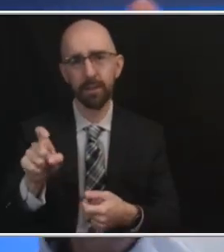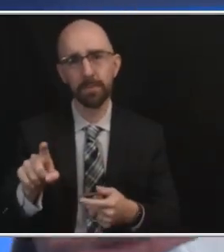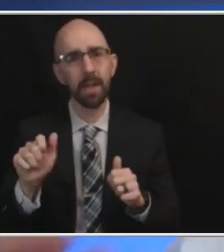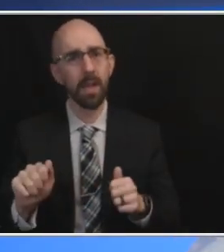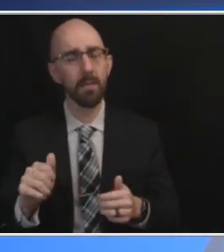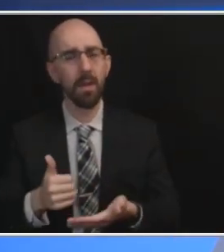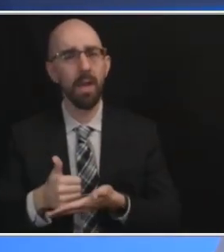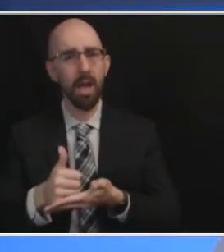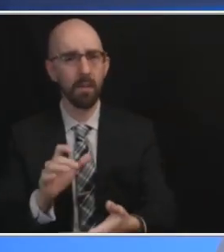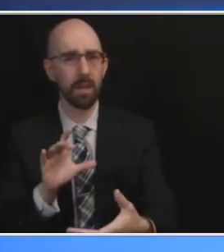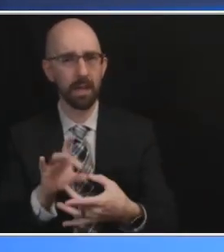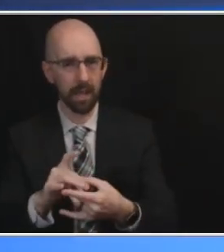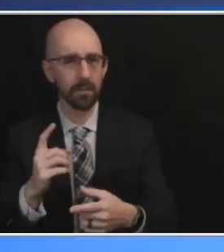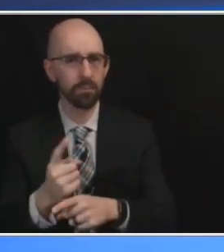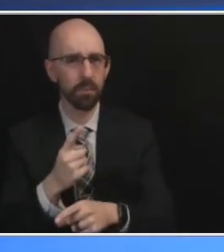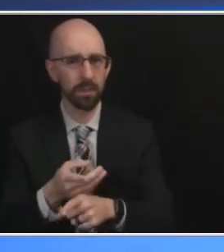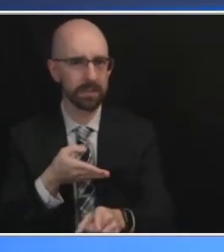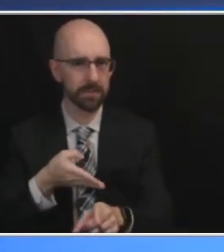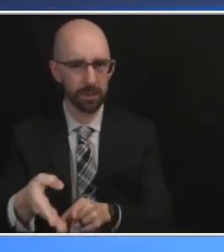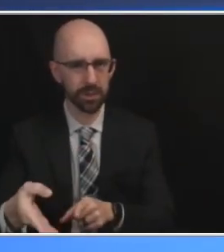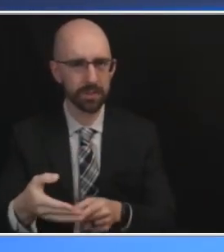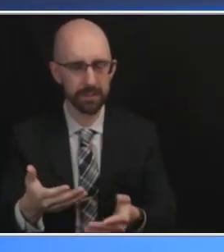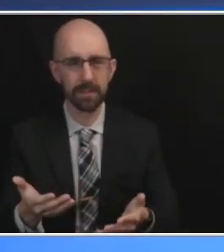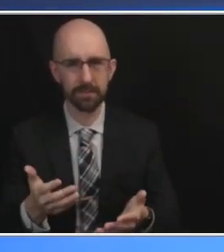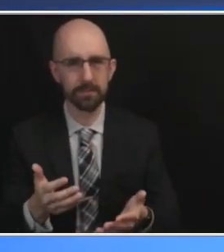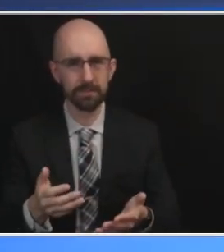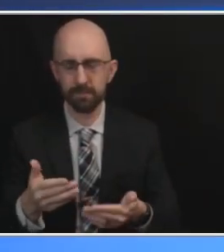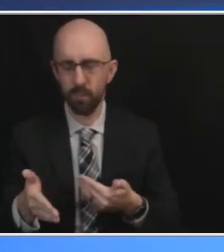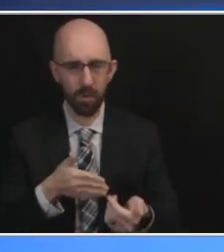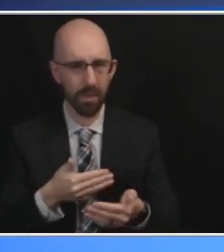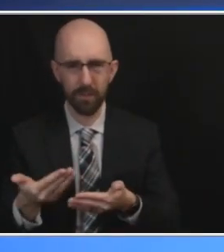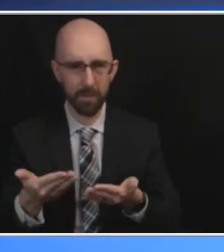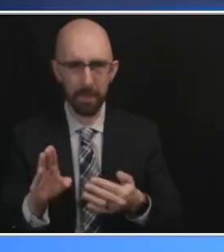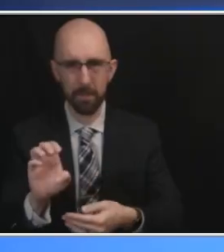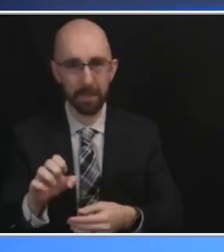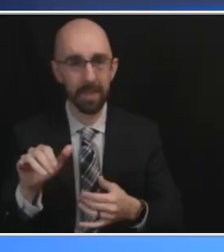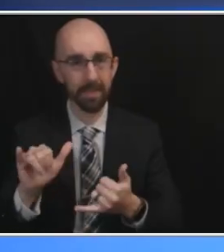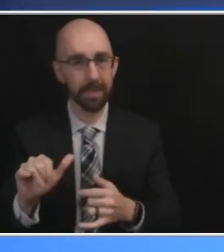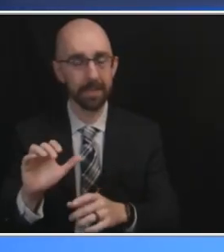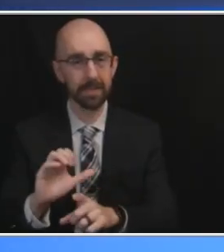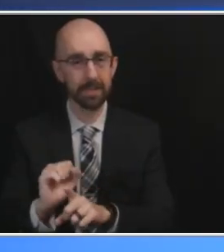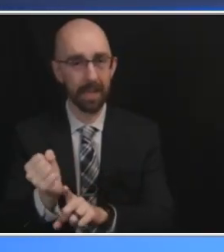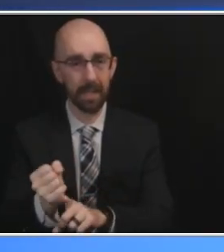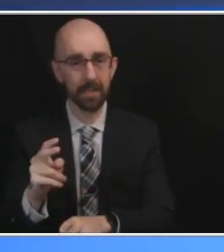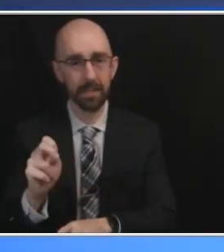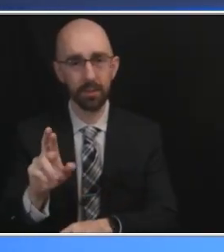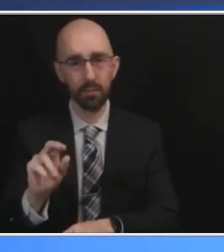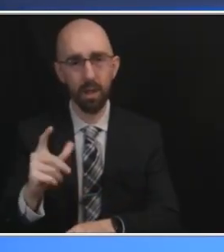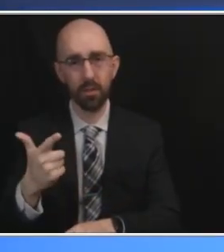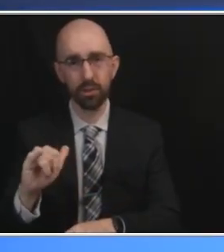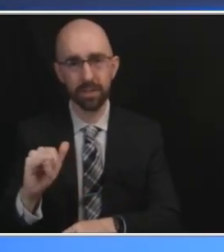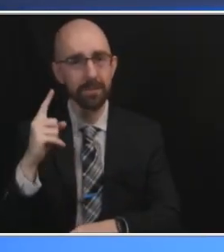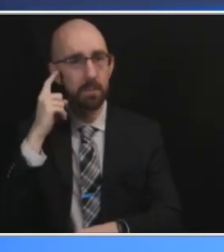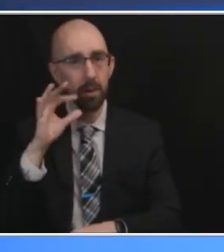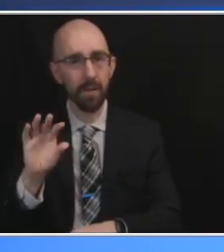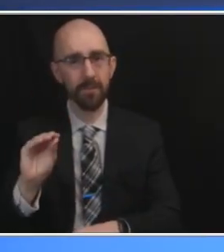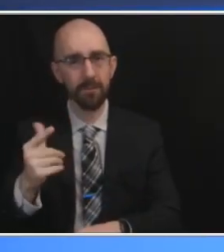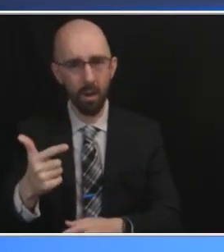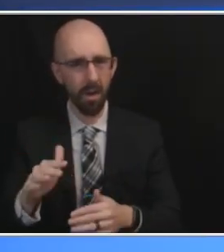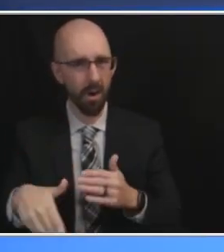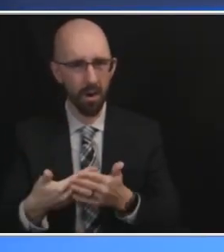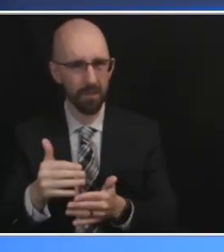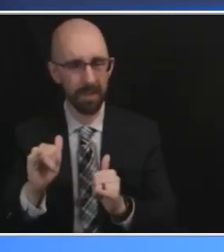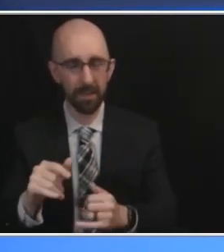the appropriate specialist, whatever that might be, in this case neurology for brain fog or something along those lines. And so that's really the